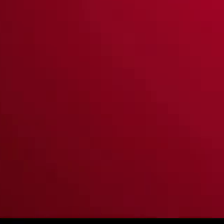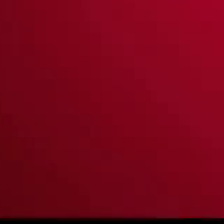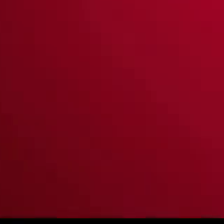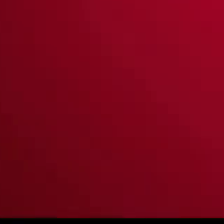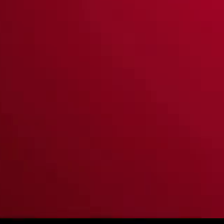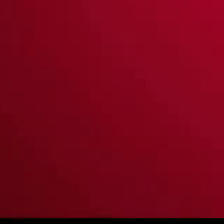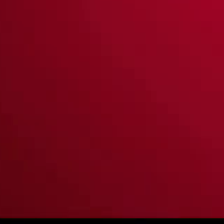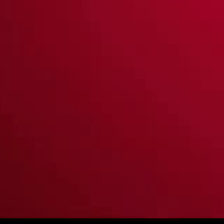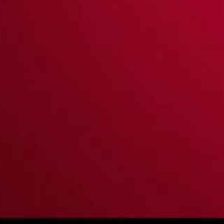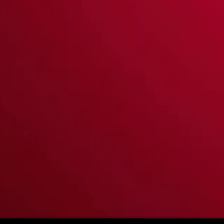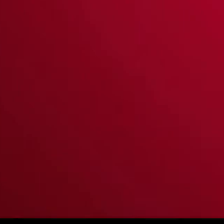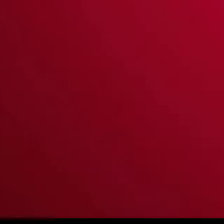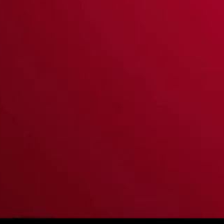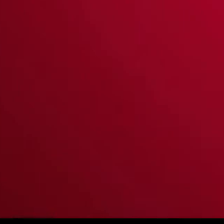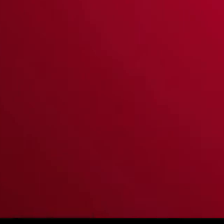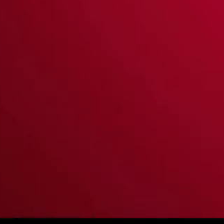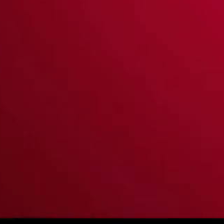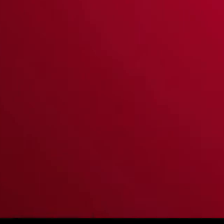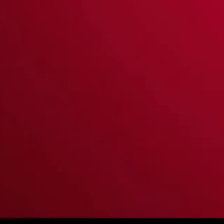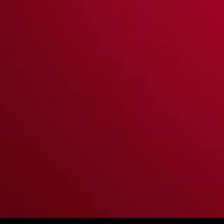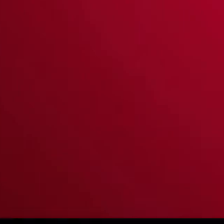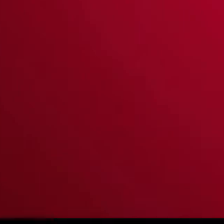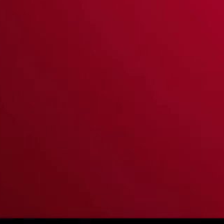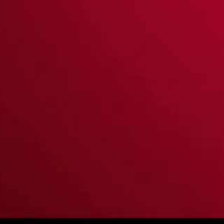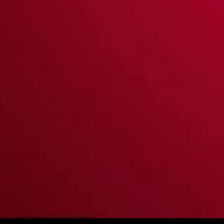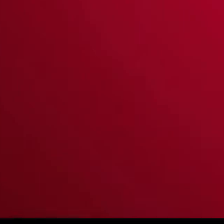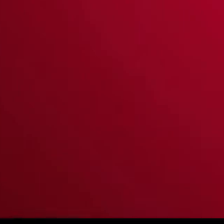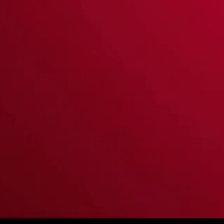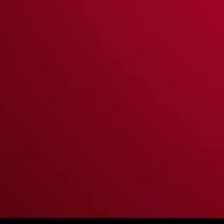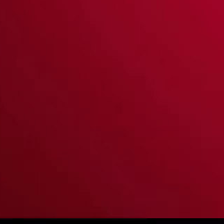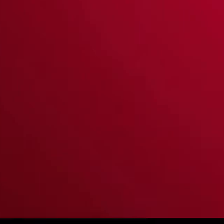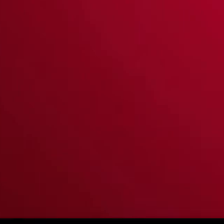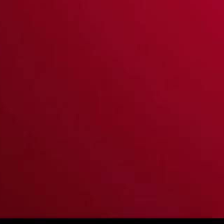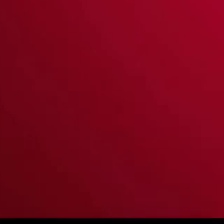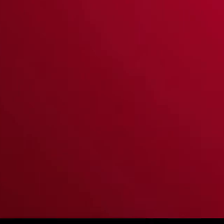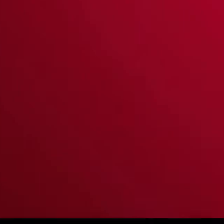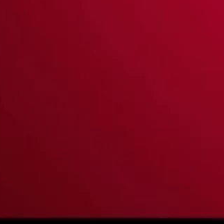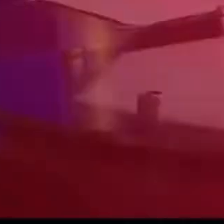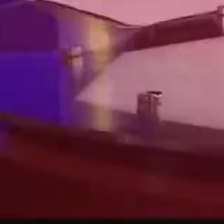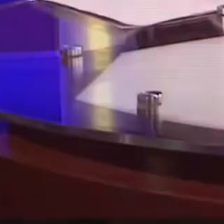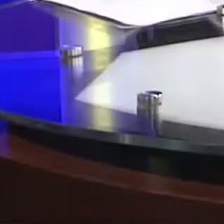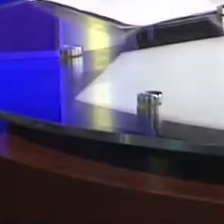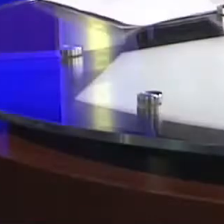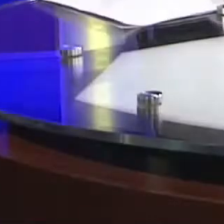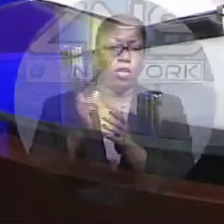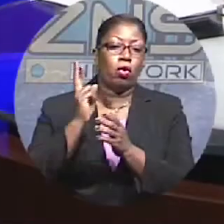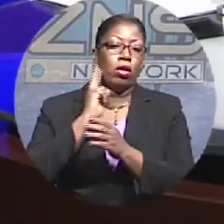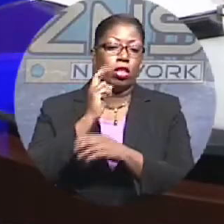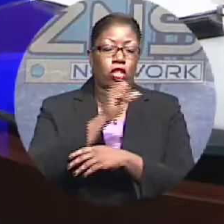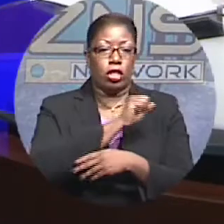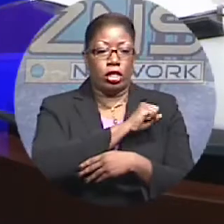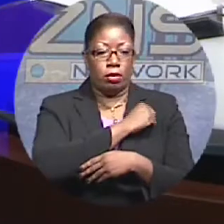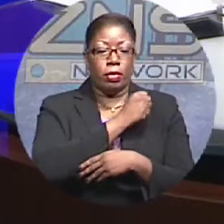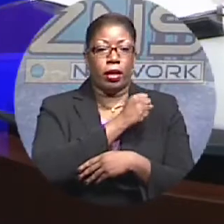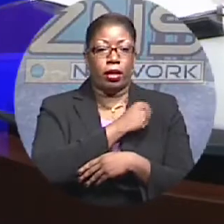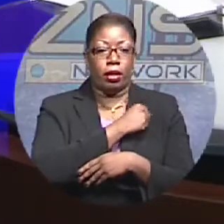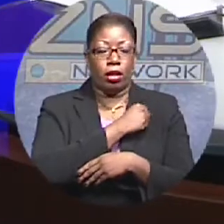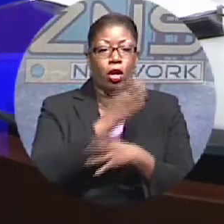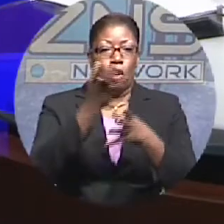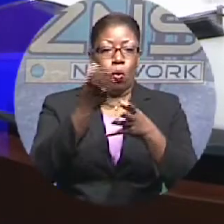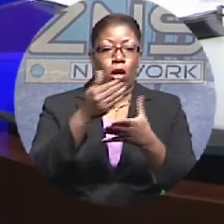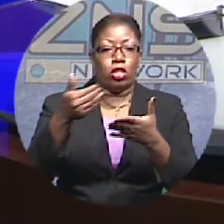This portion of the news brought to you by McDonald's. McDonald's, I'm loving it. Regina Smith is advocating for